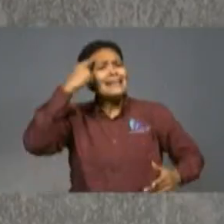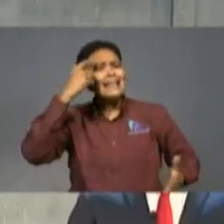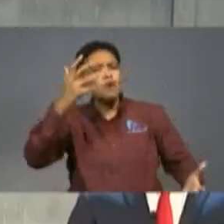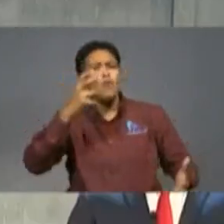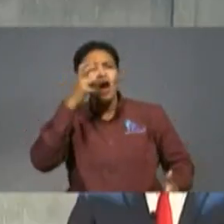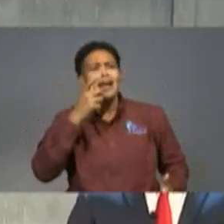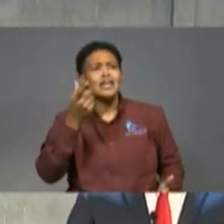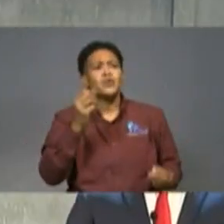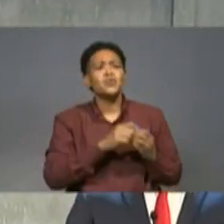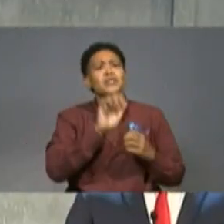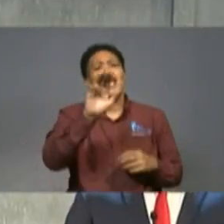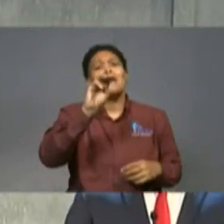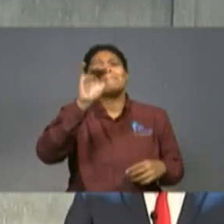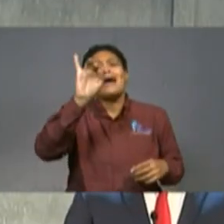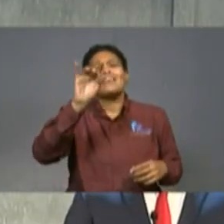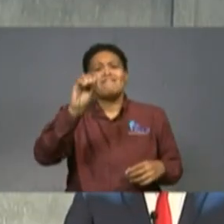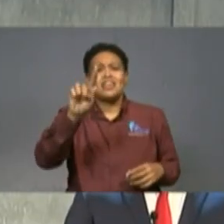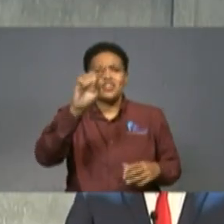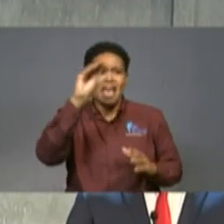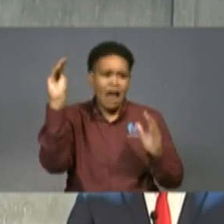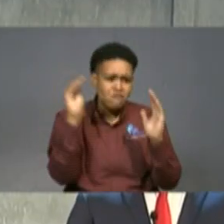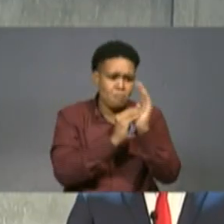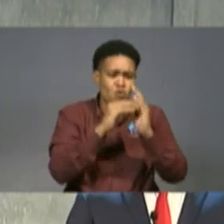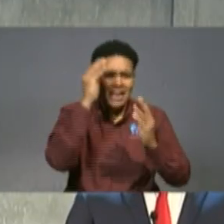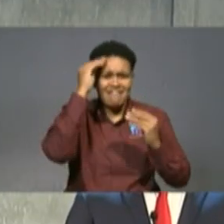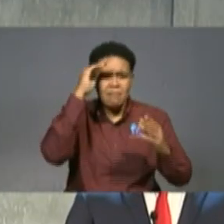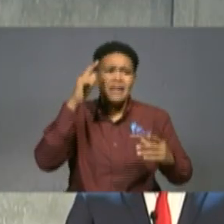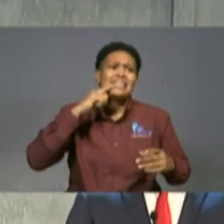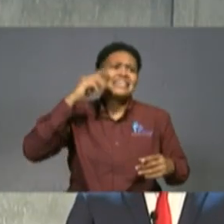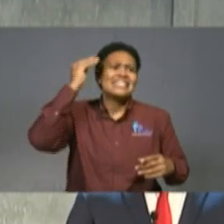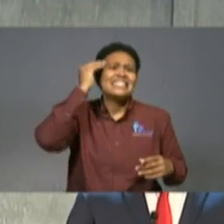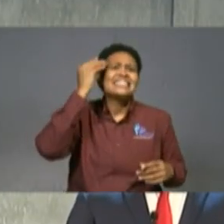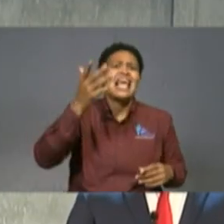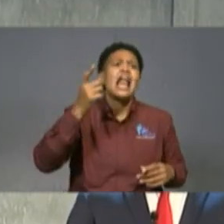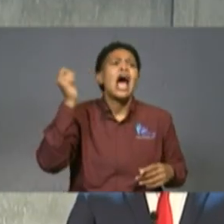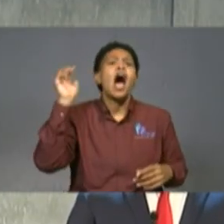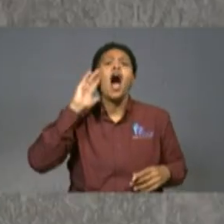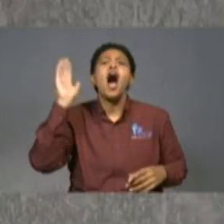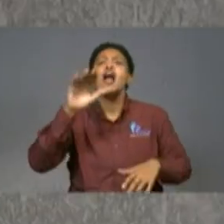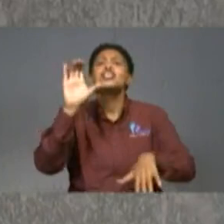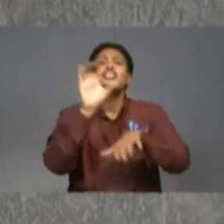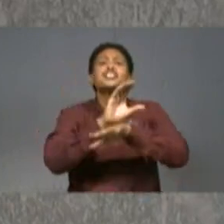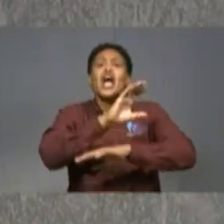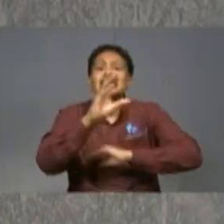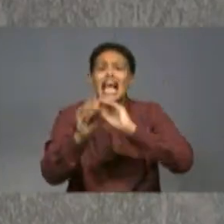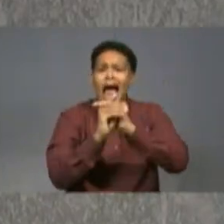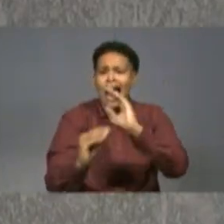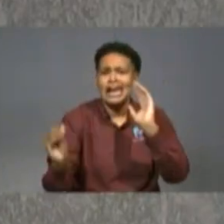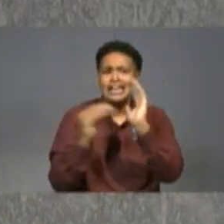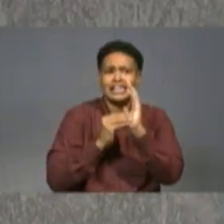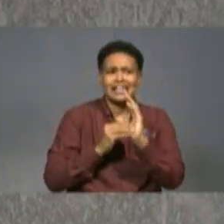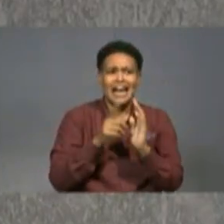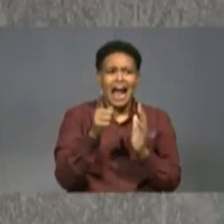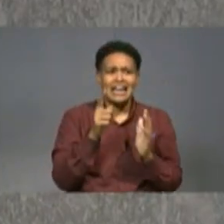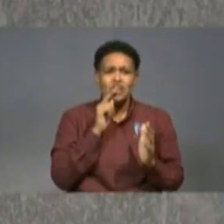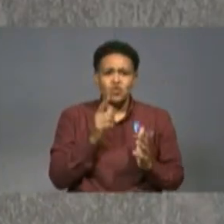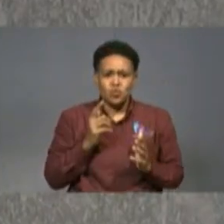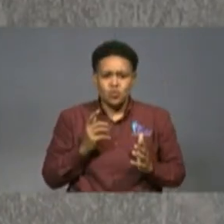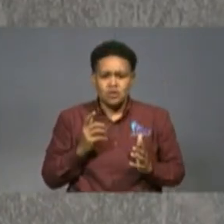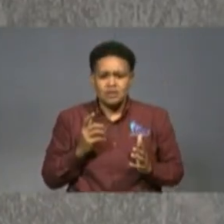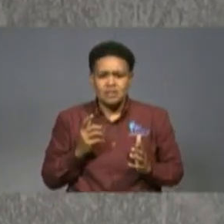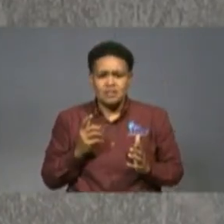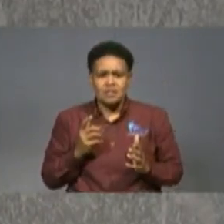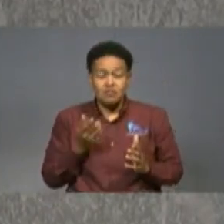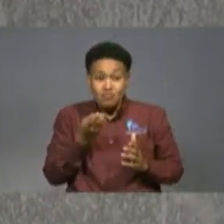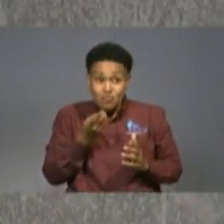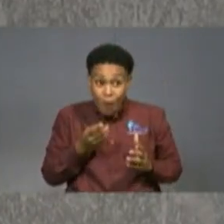with their manifesto. You had to put in information, tell them all the church you went to, and then it would generate what they